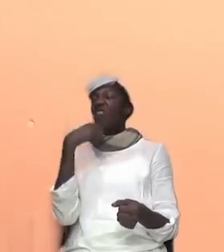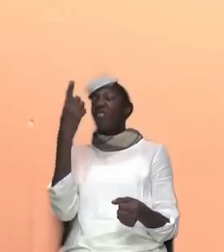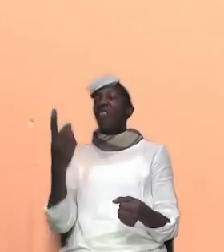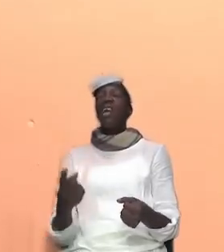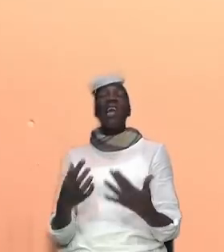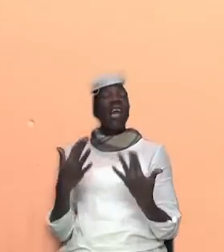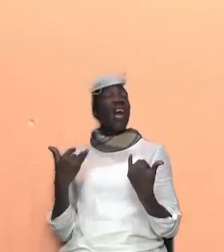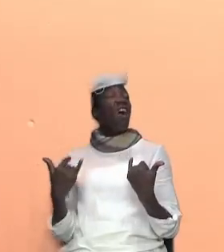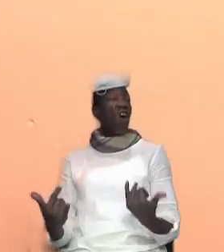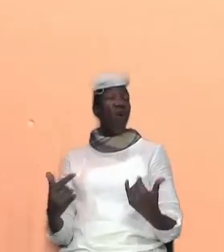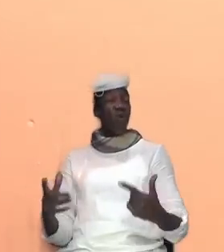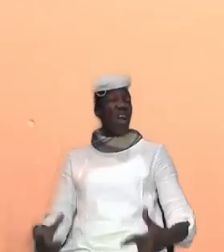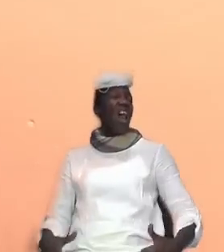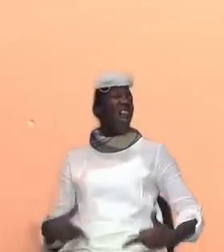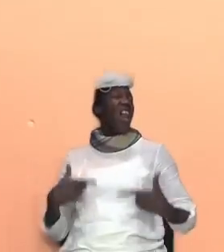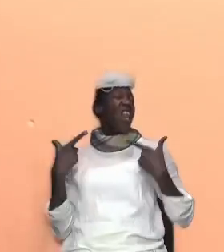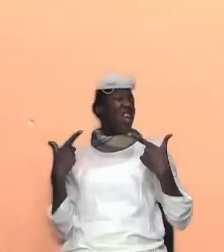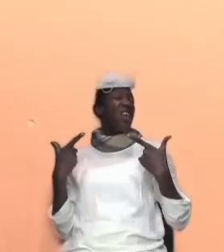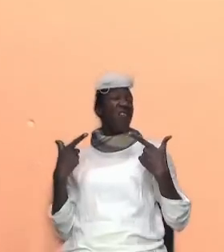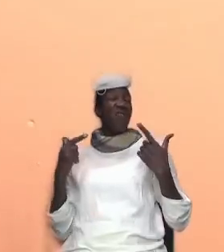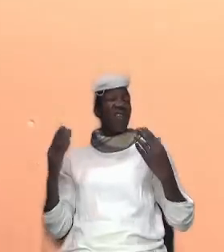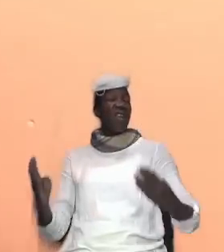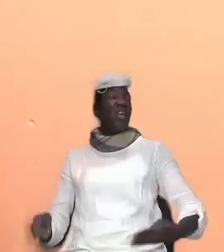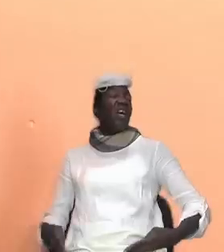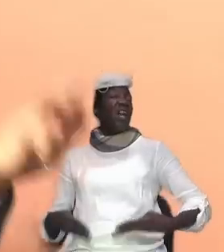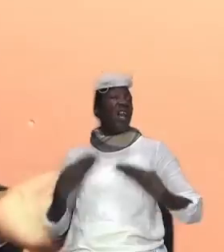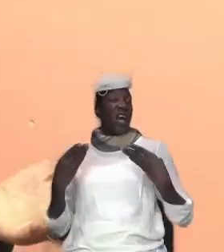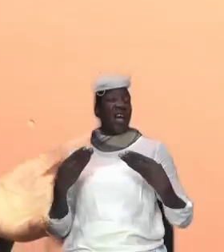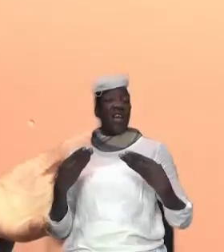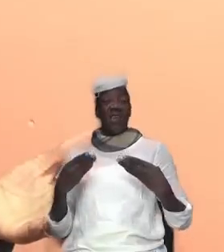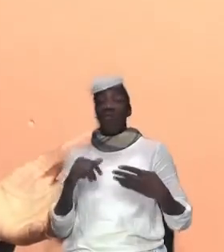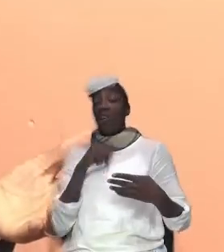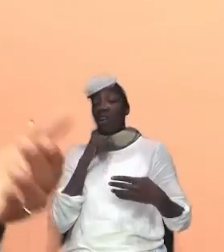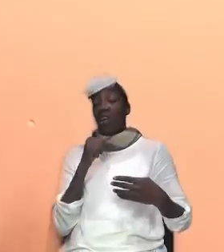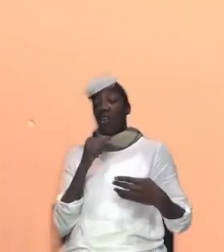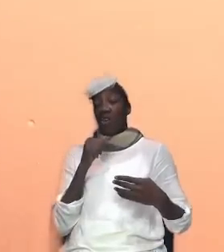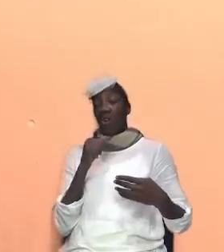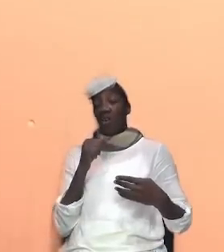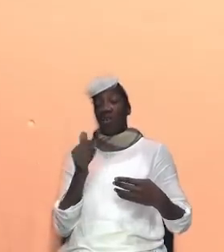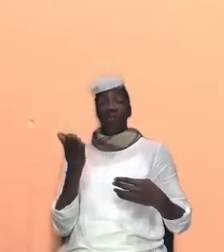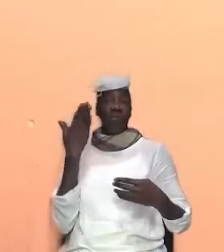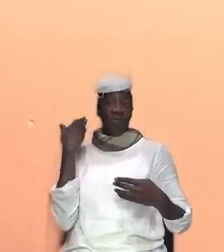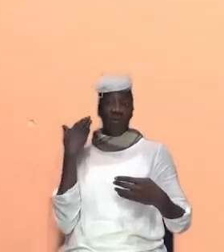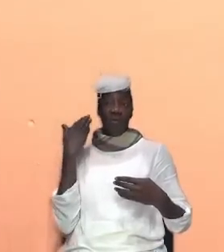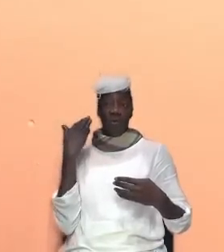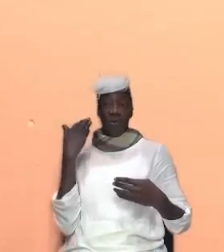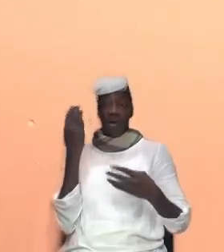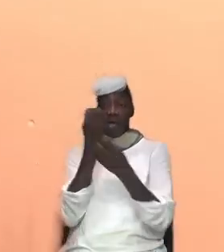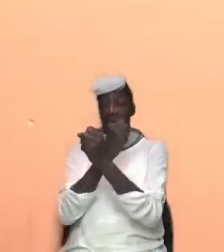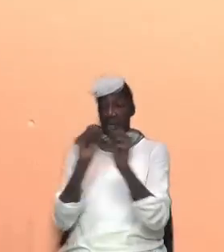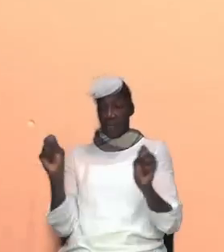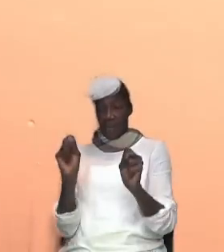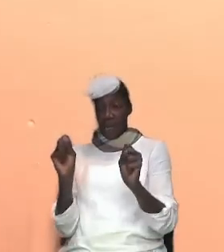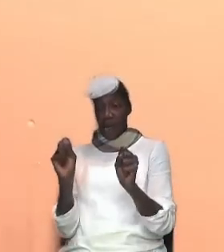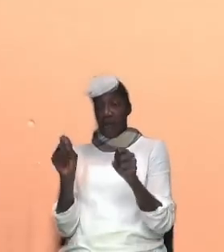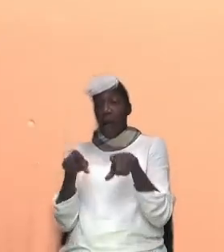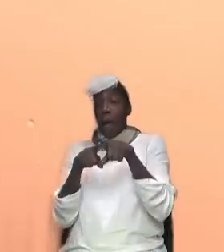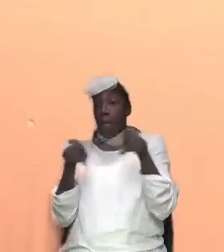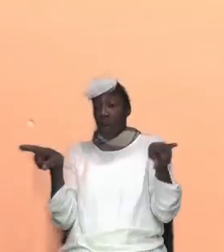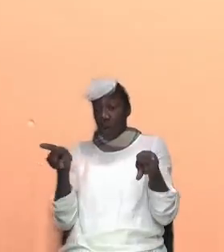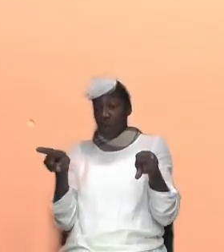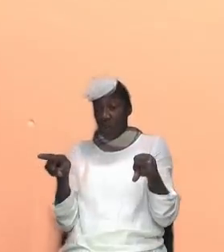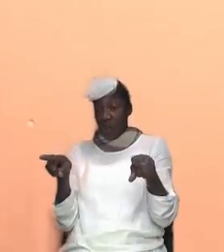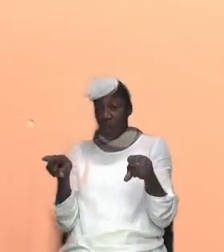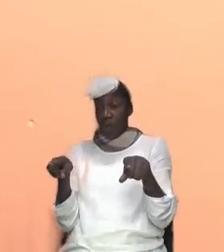we lived our lives, not prior to our conversion, but since our